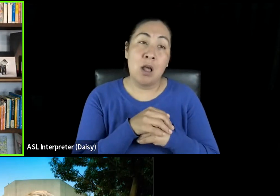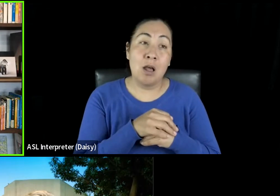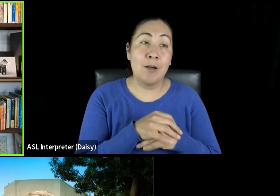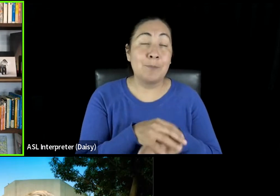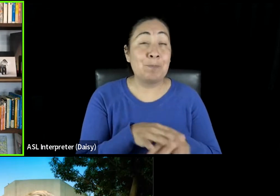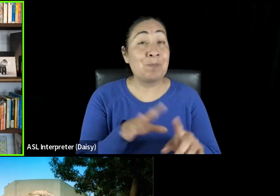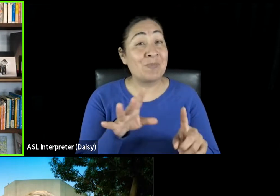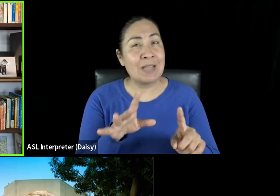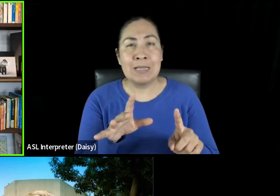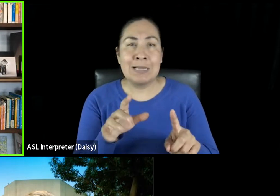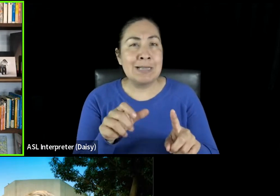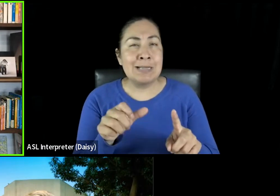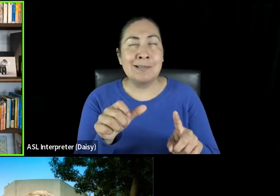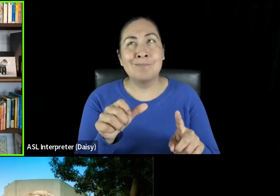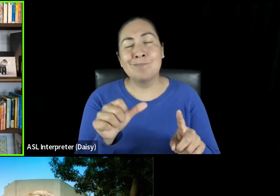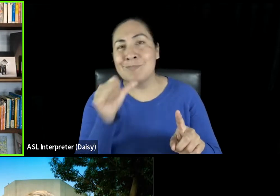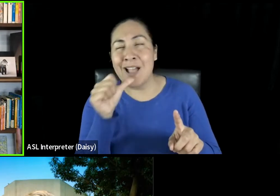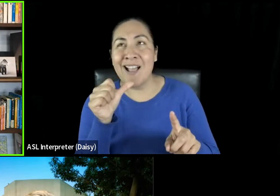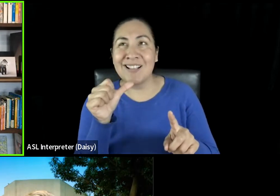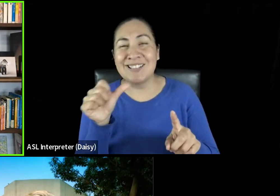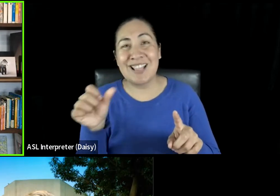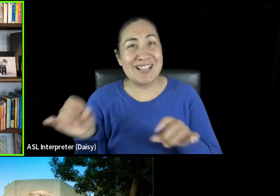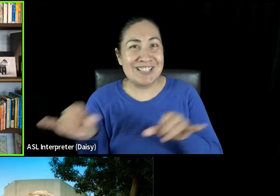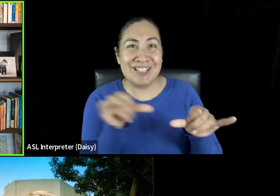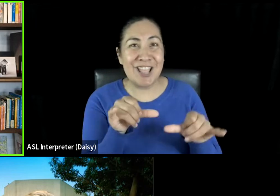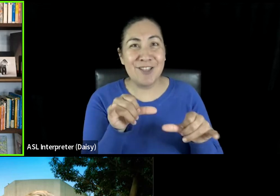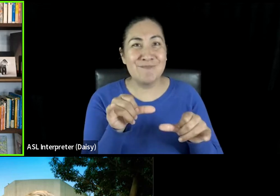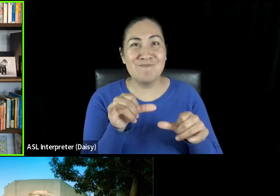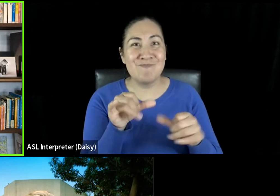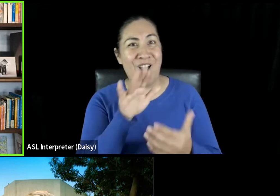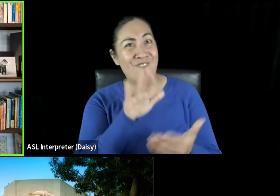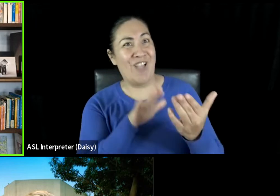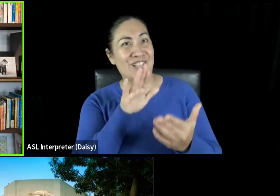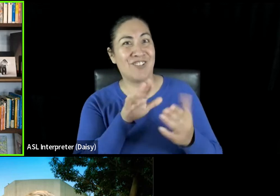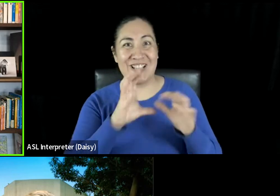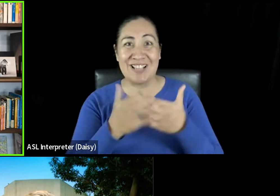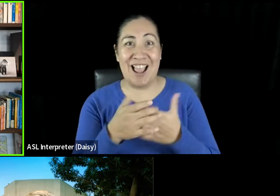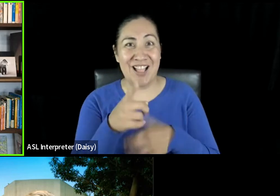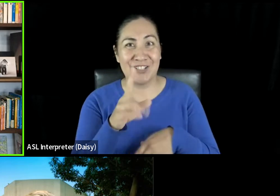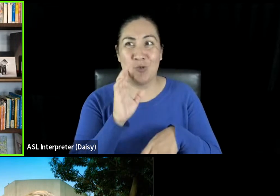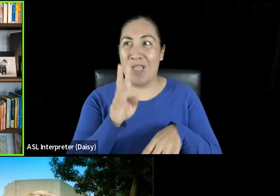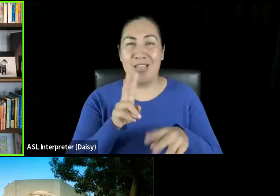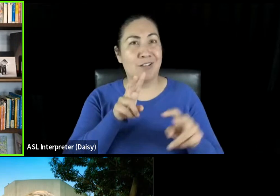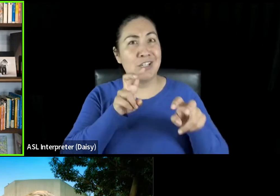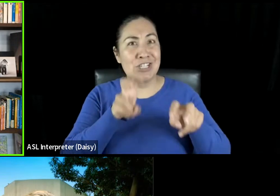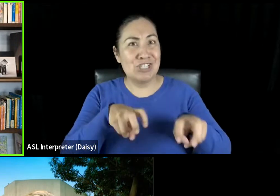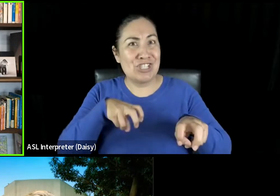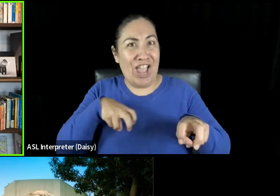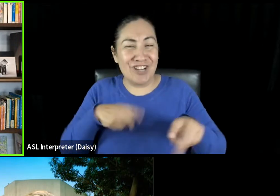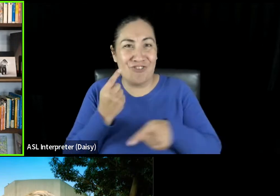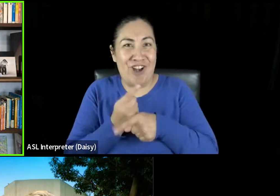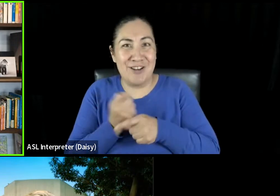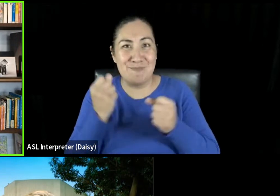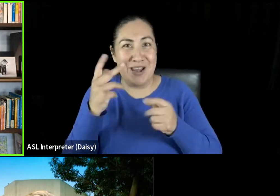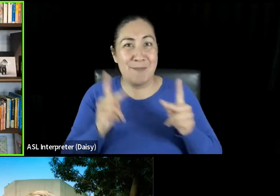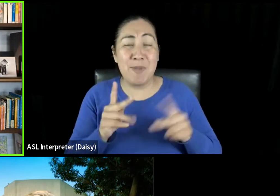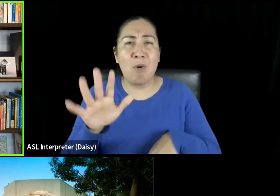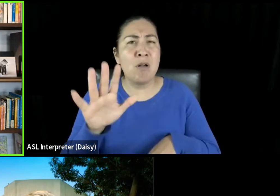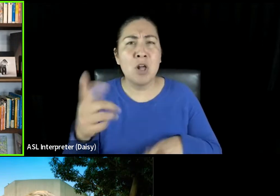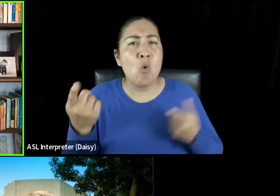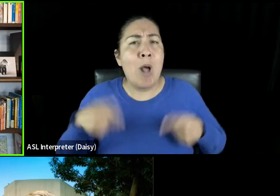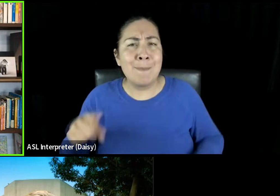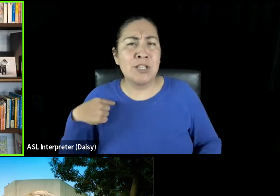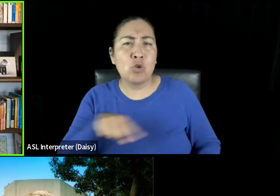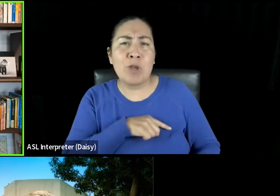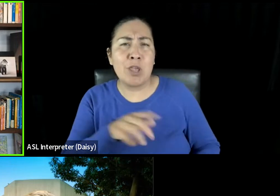unlike a face-to-face classroom where, you've got all these people sitting in front of you, what happens is we have interactions online where